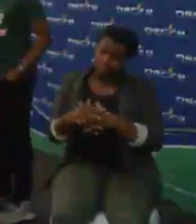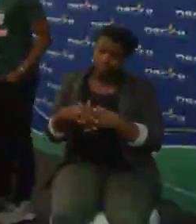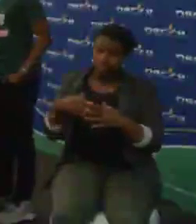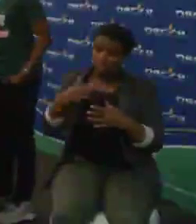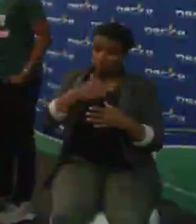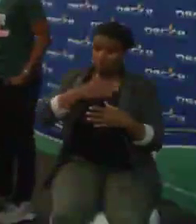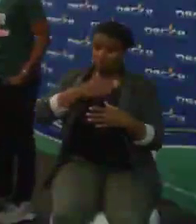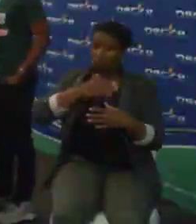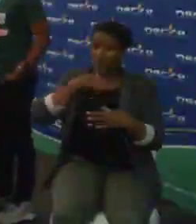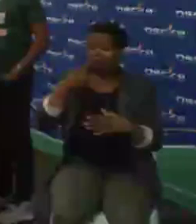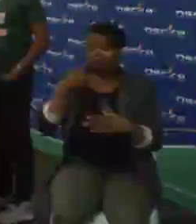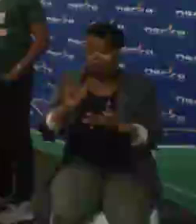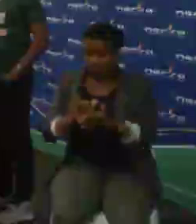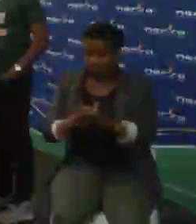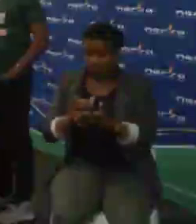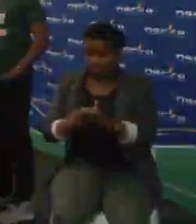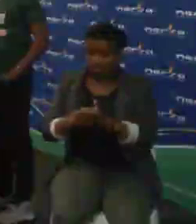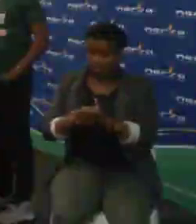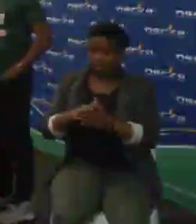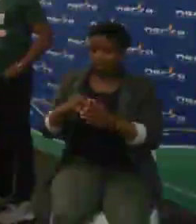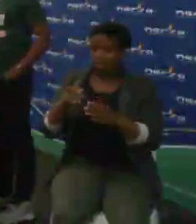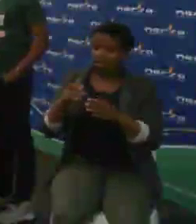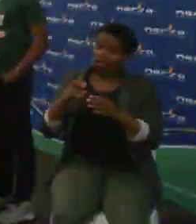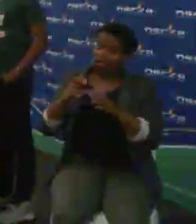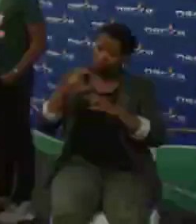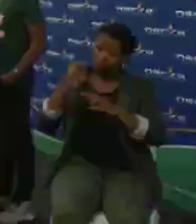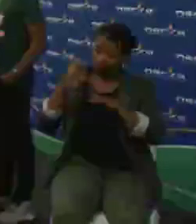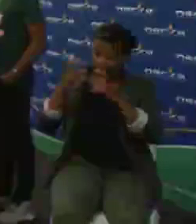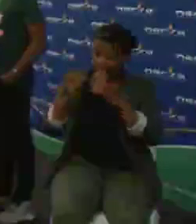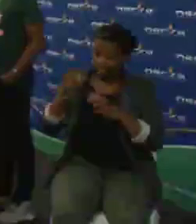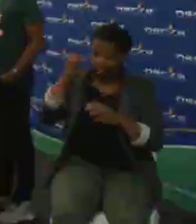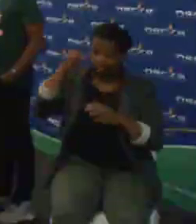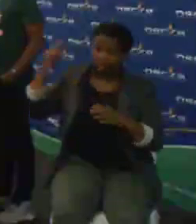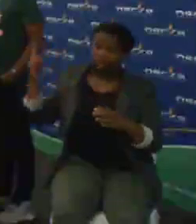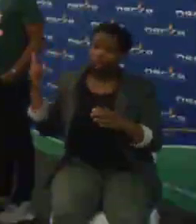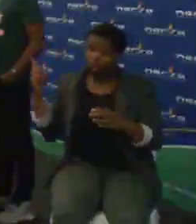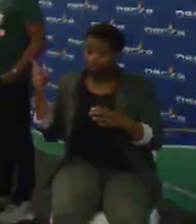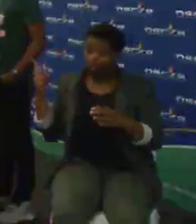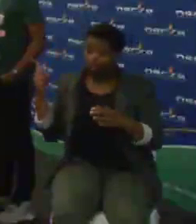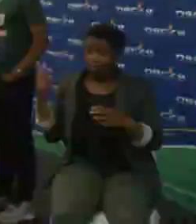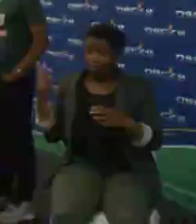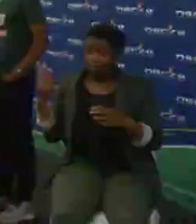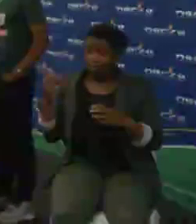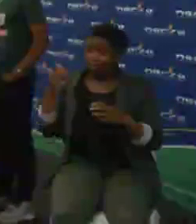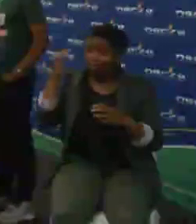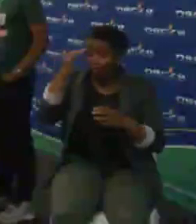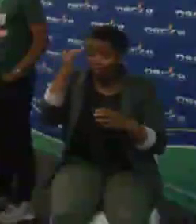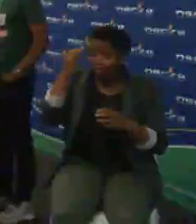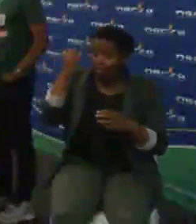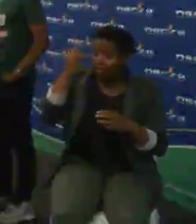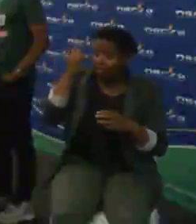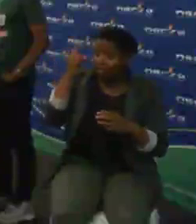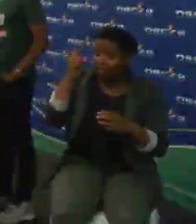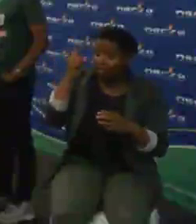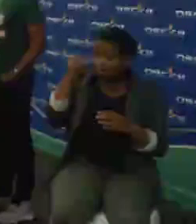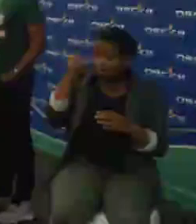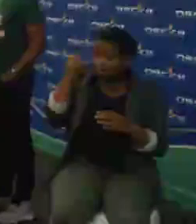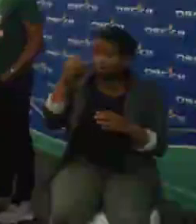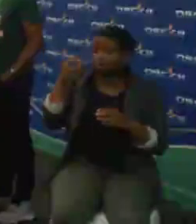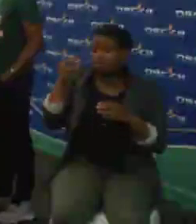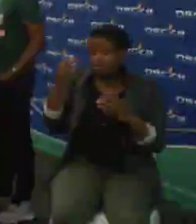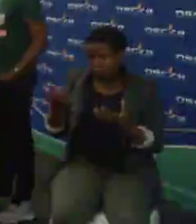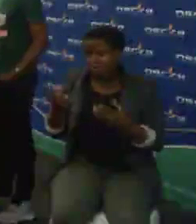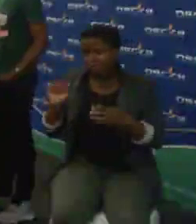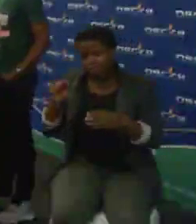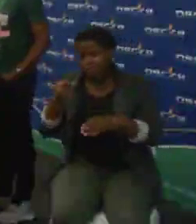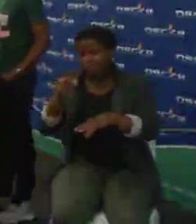feel that Eskom has been running away from structural problems, and we understand that there were problems,